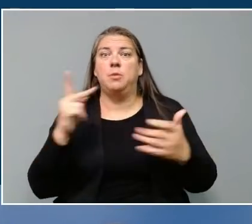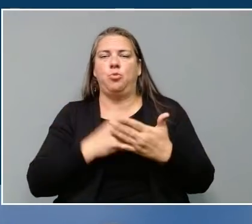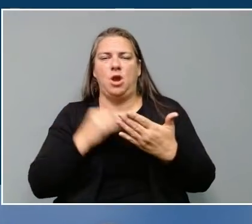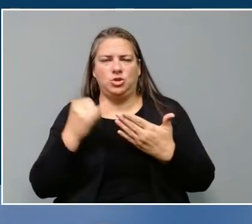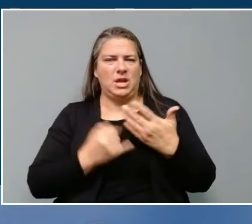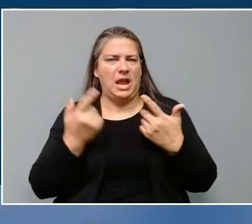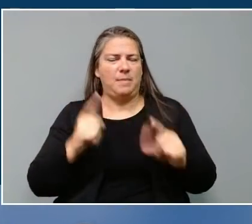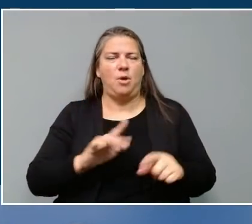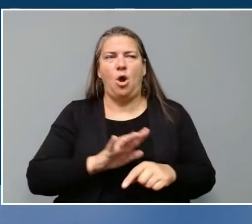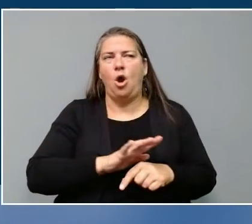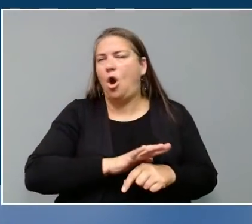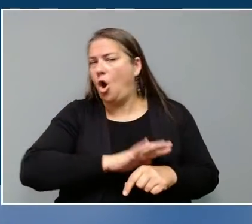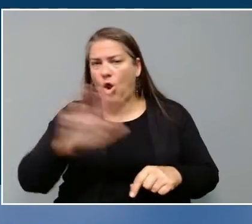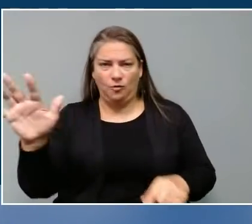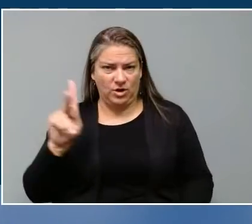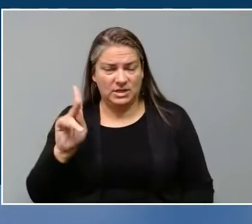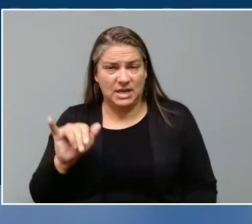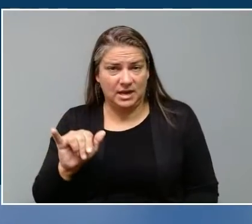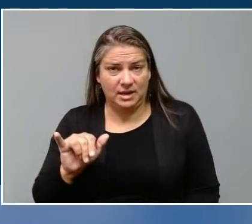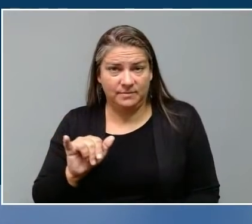Kentucky. So,